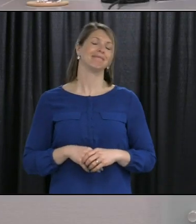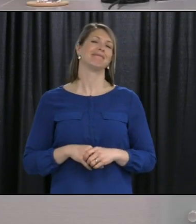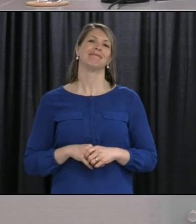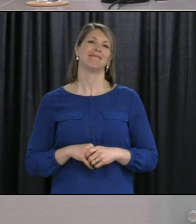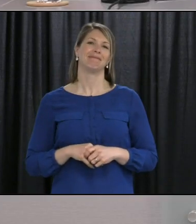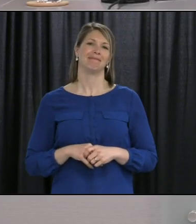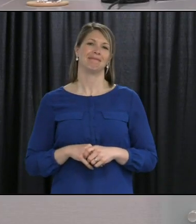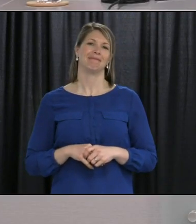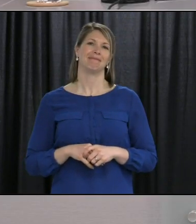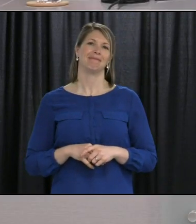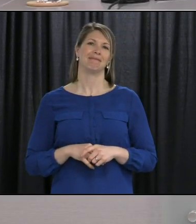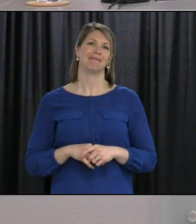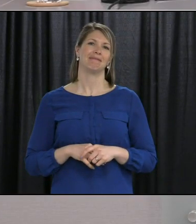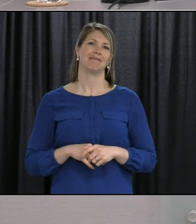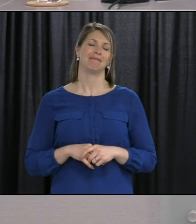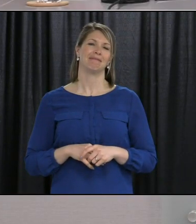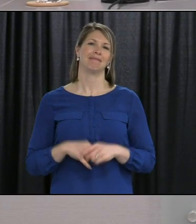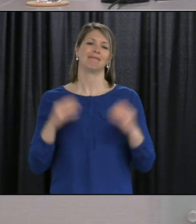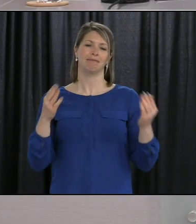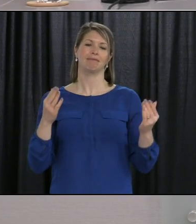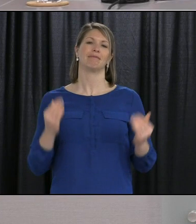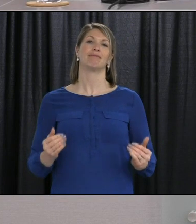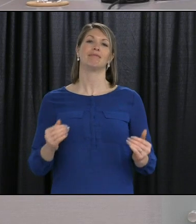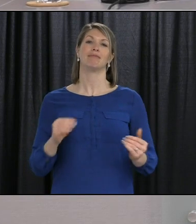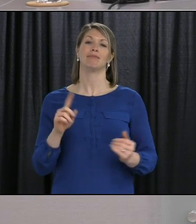Next question.